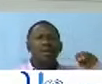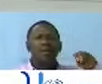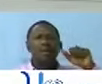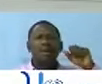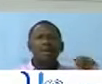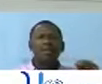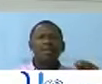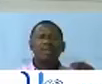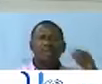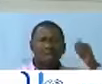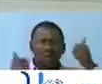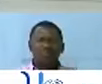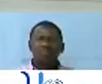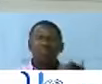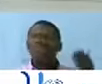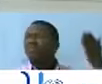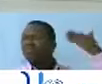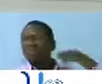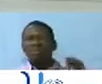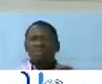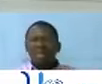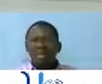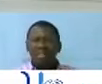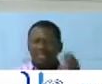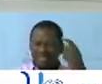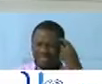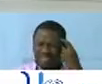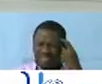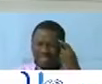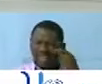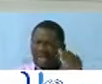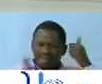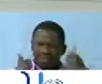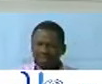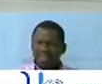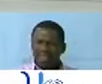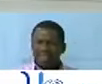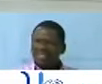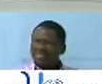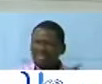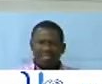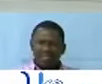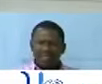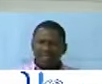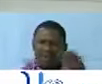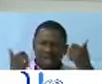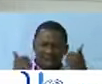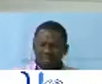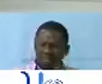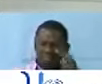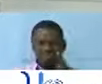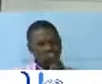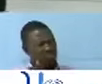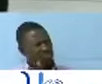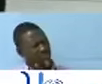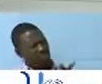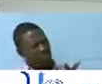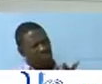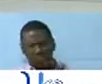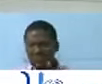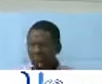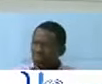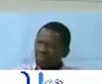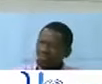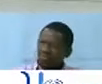It was like a movie, really. I was like, no, it was unbelievable. I can't even describe how I felt. In any case, he